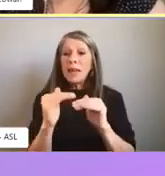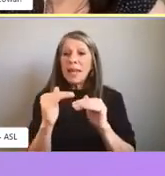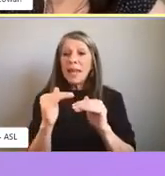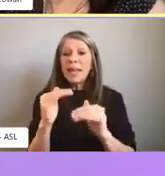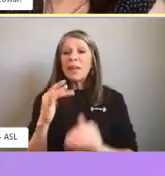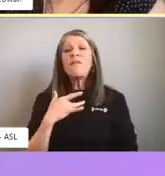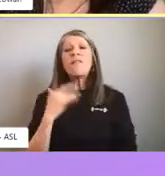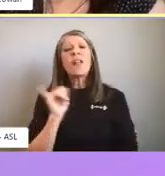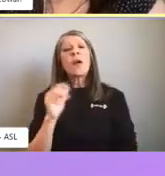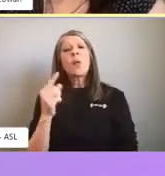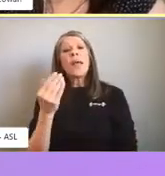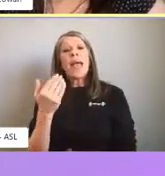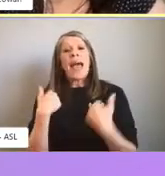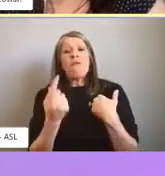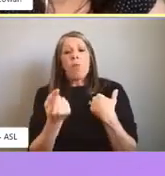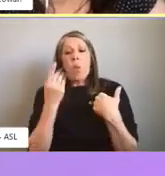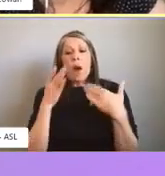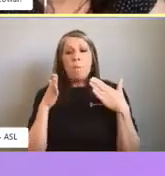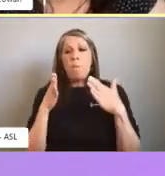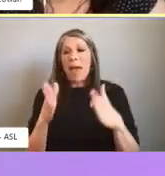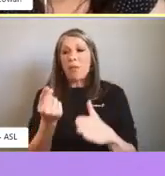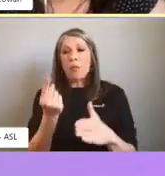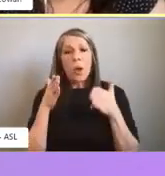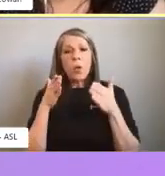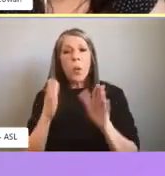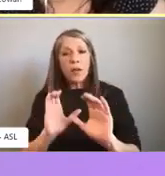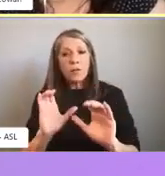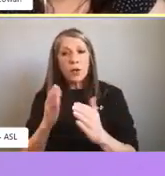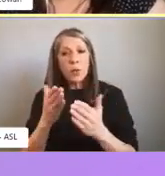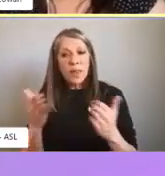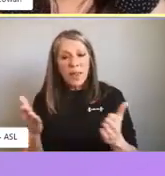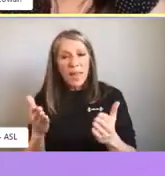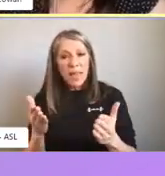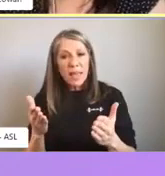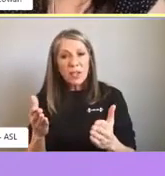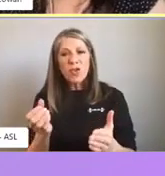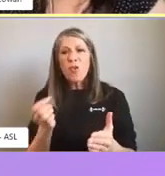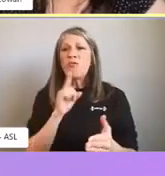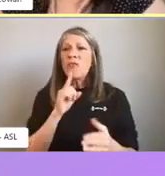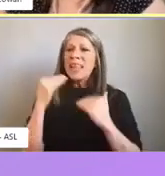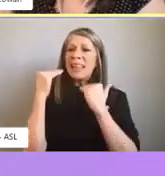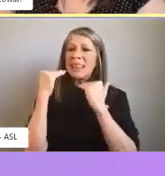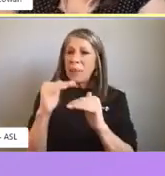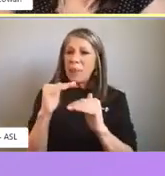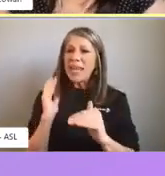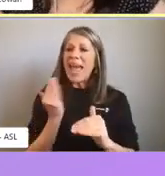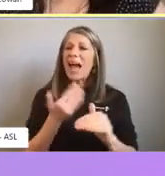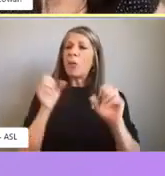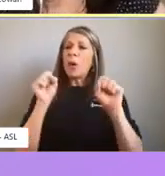one path or one way of doing things, and therefore really limiting our ability